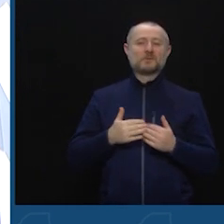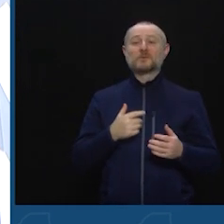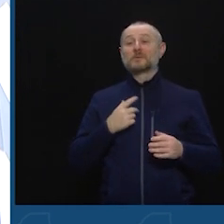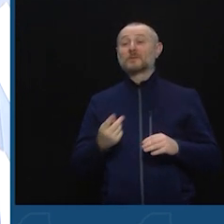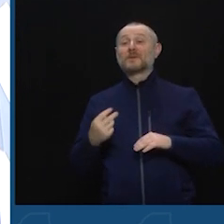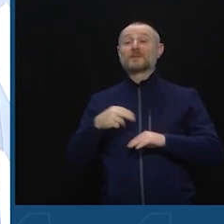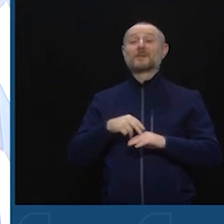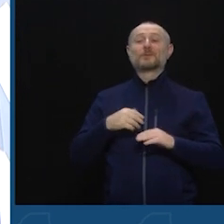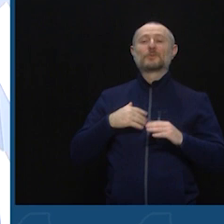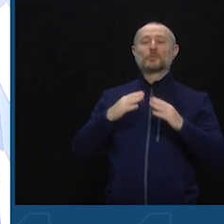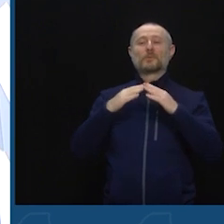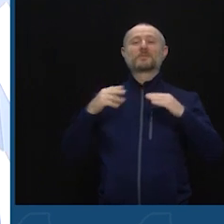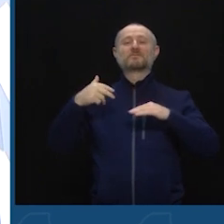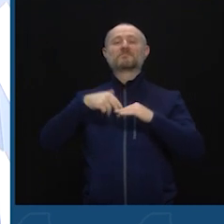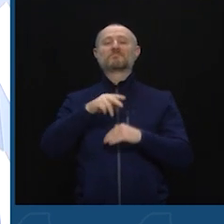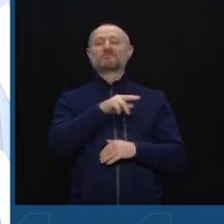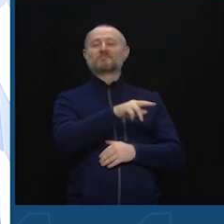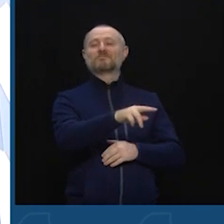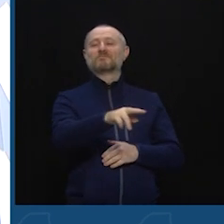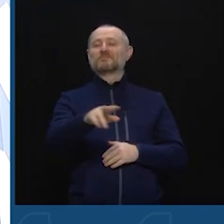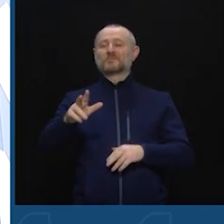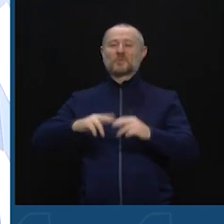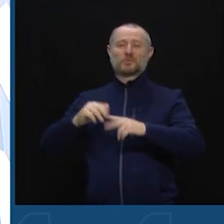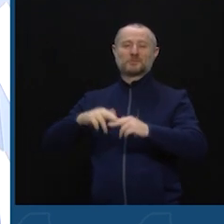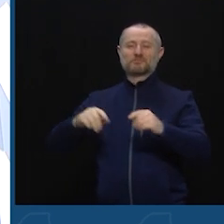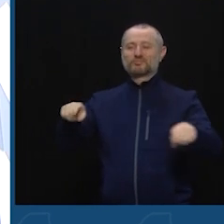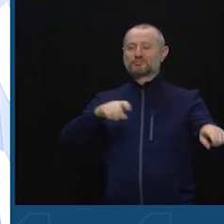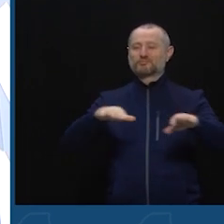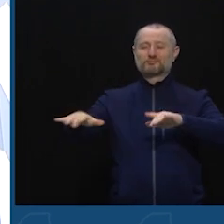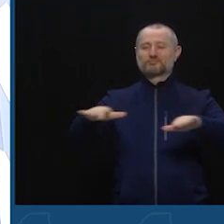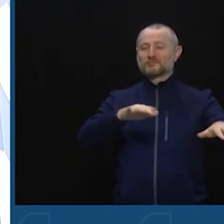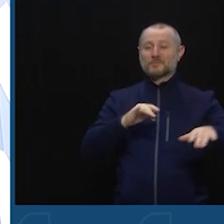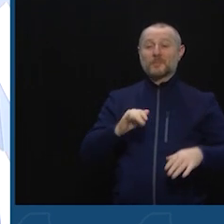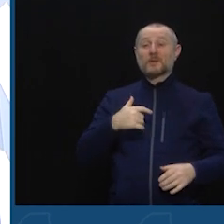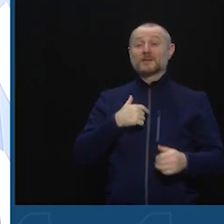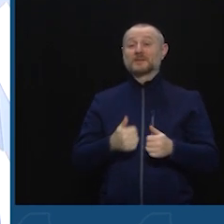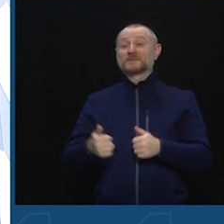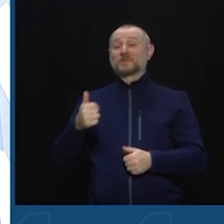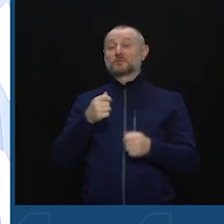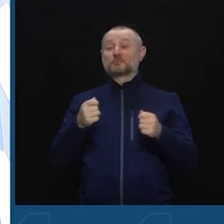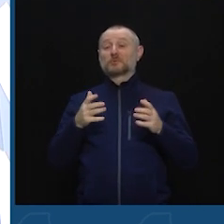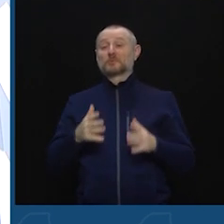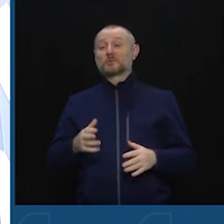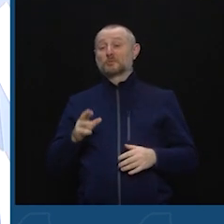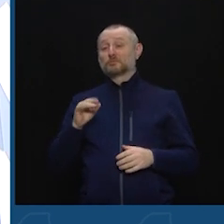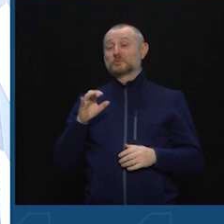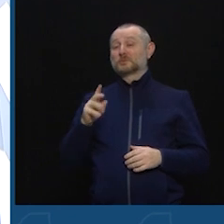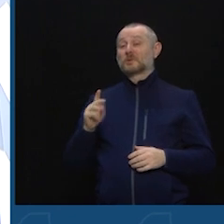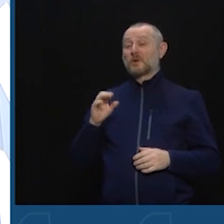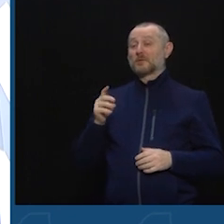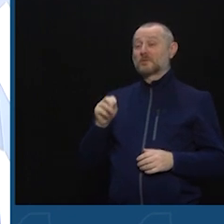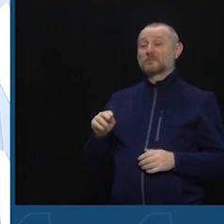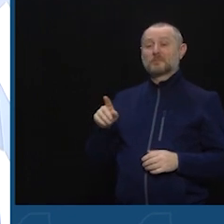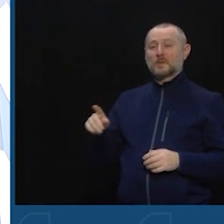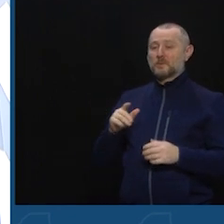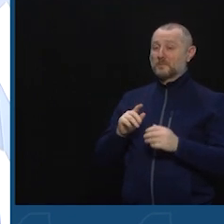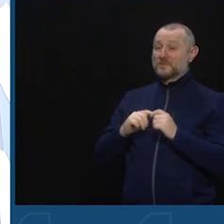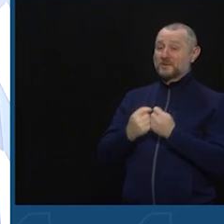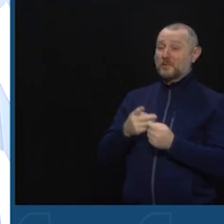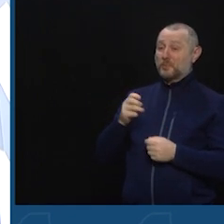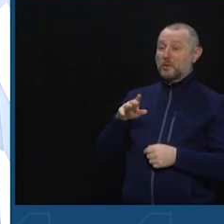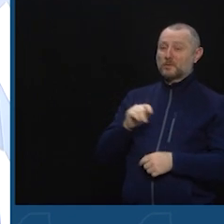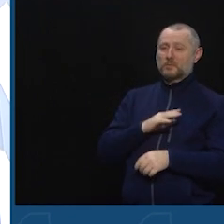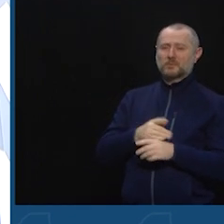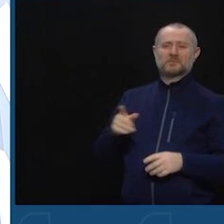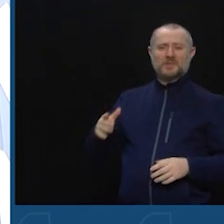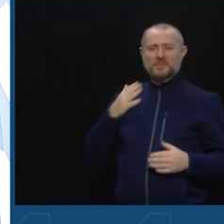construction. To Executive Director Rick Cotton and the entire team at the Port Authority, thank you for your support through this